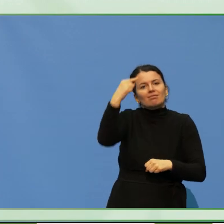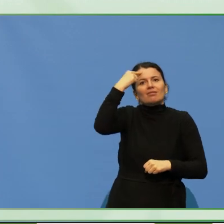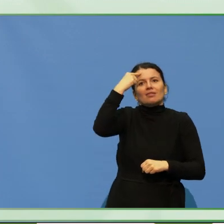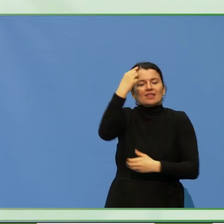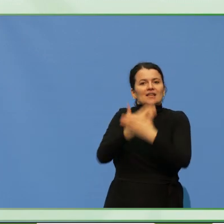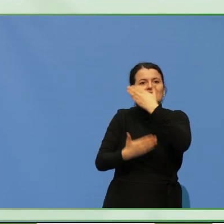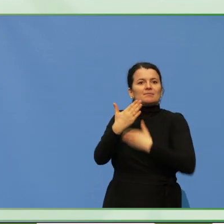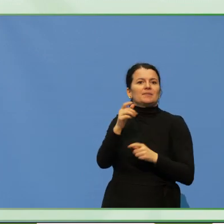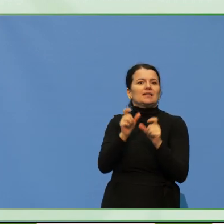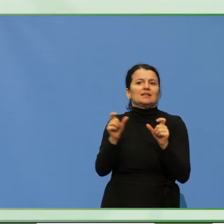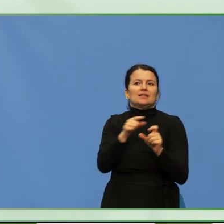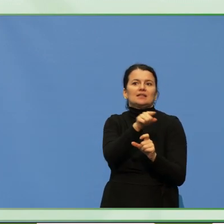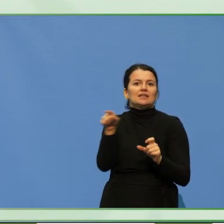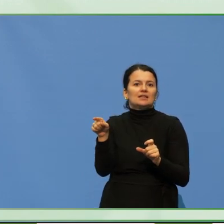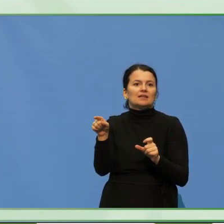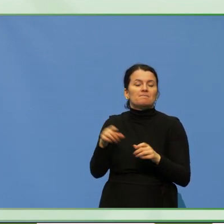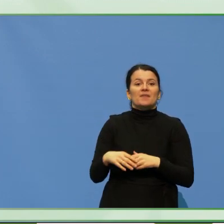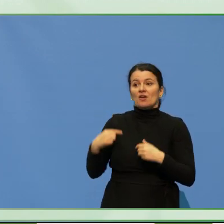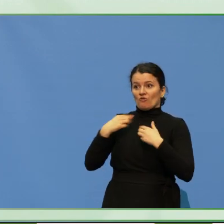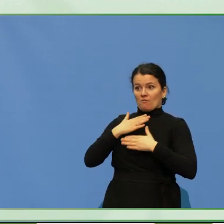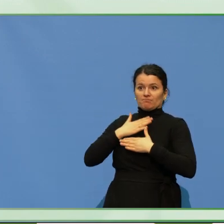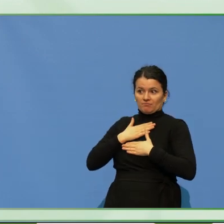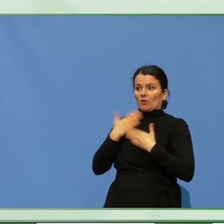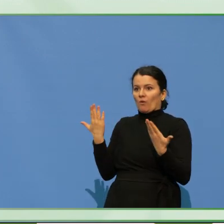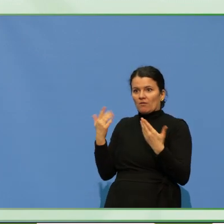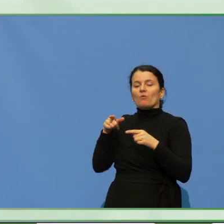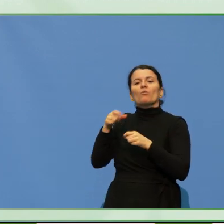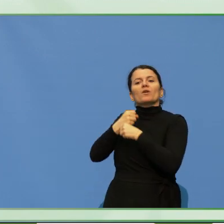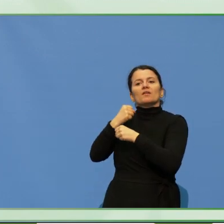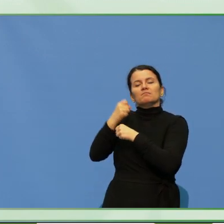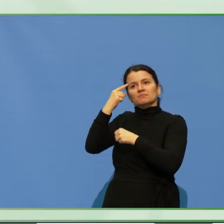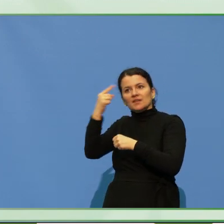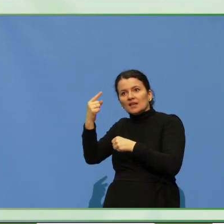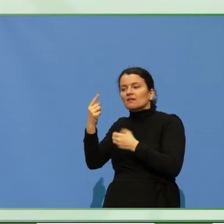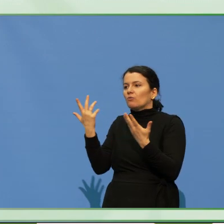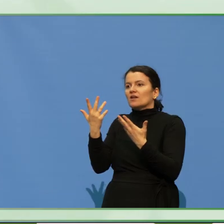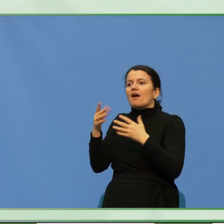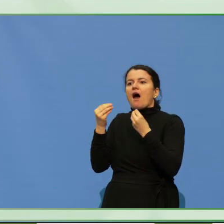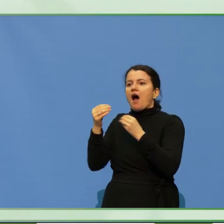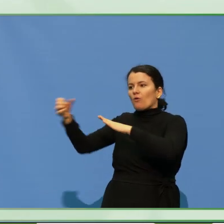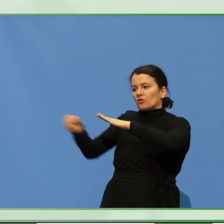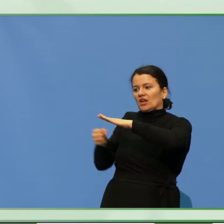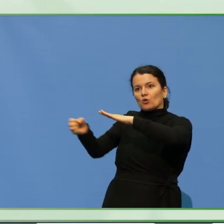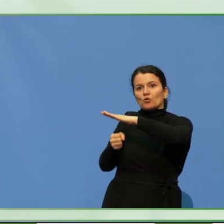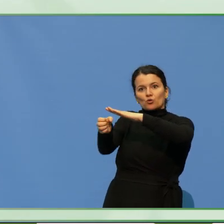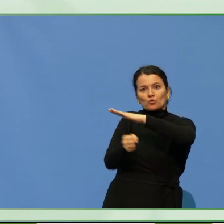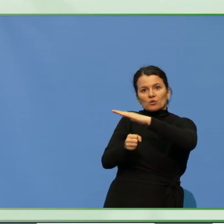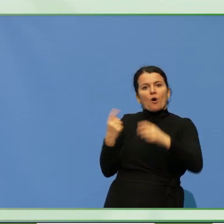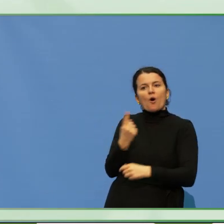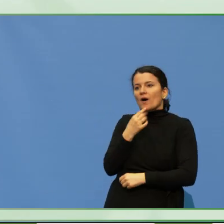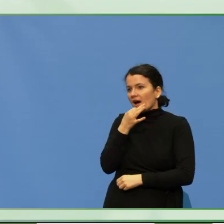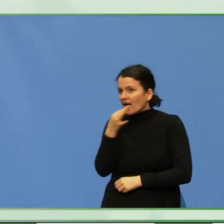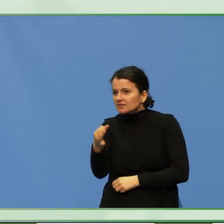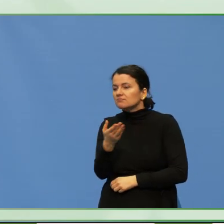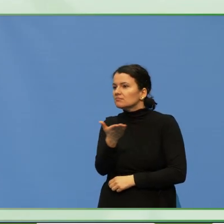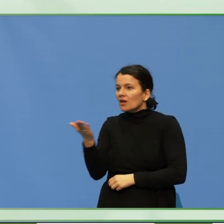think about that, you know, when we do recruitment processes, we ensure that we are asking people and communicating what accessibility accommodations are